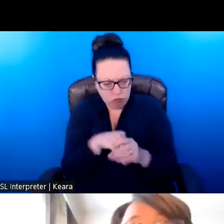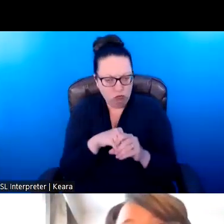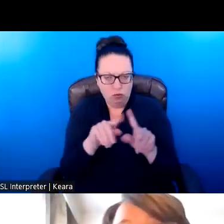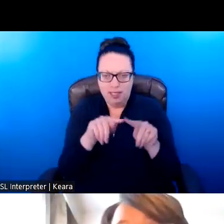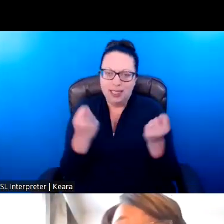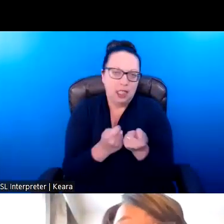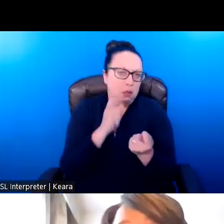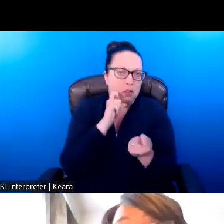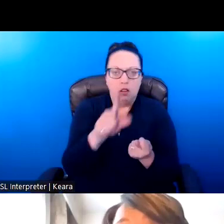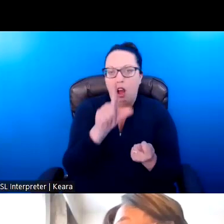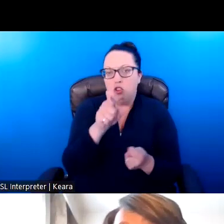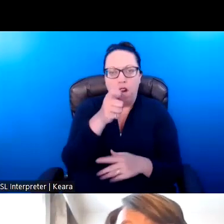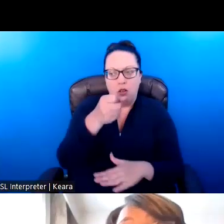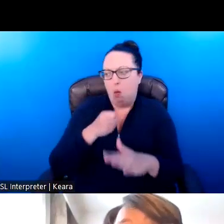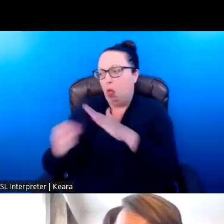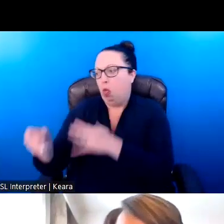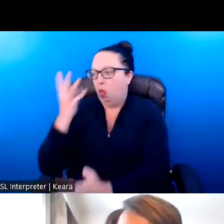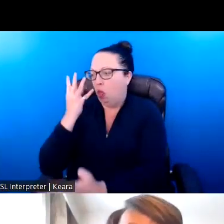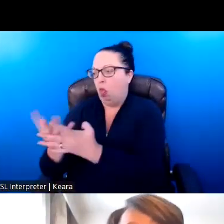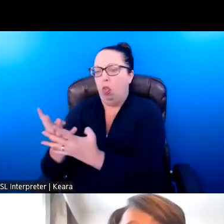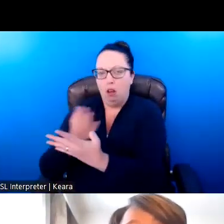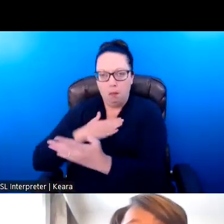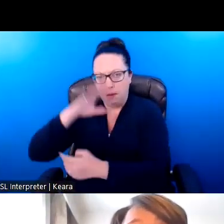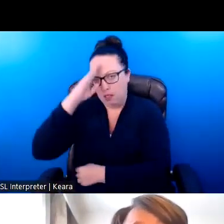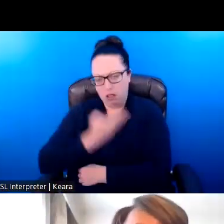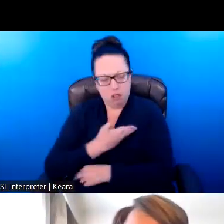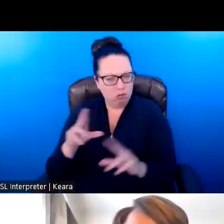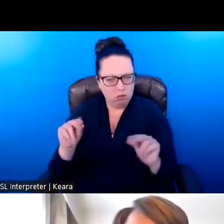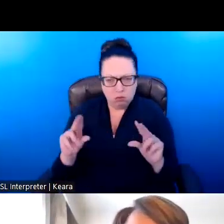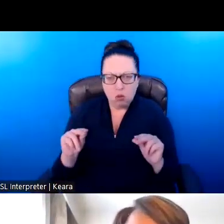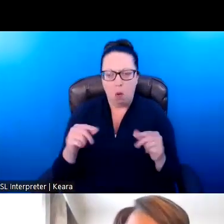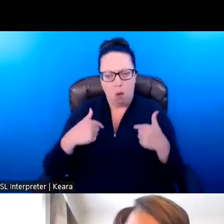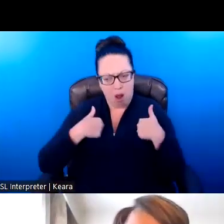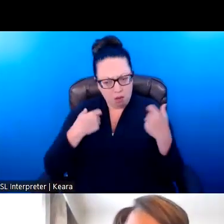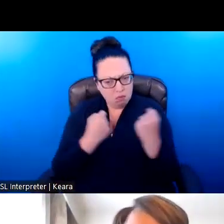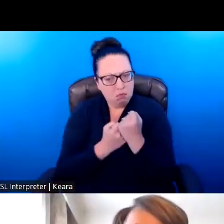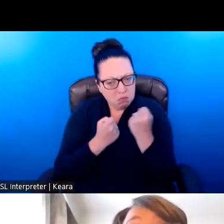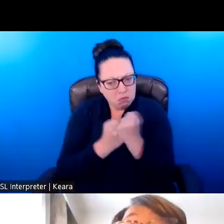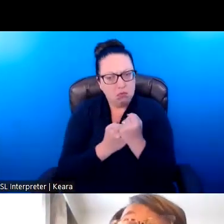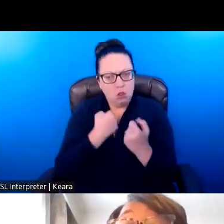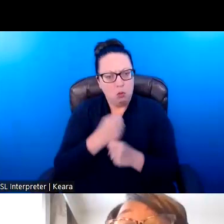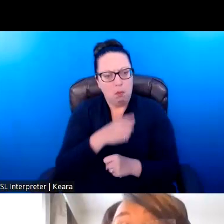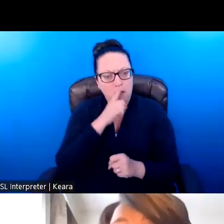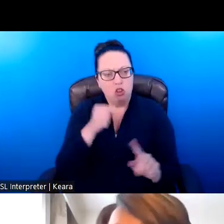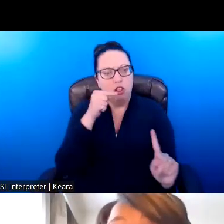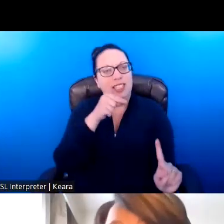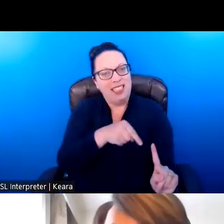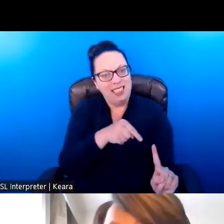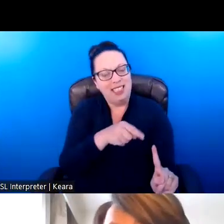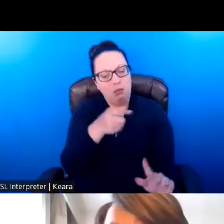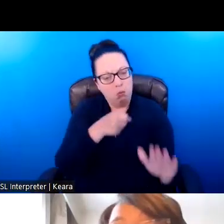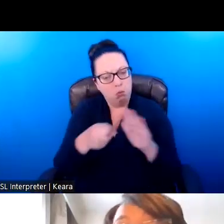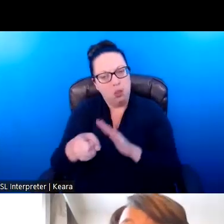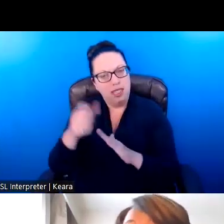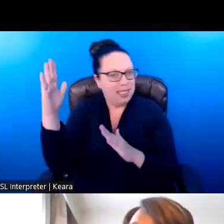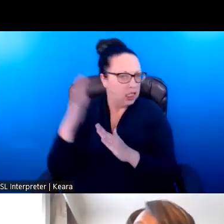put my son away. I'm the one that's advocating to ensure that he is in his most appropriate